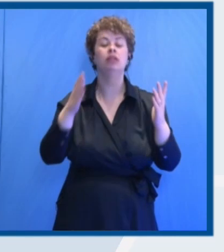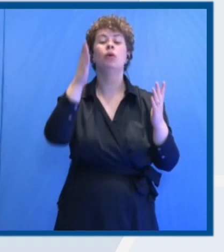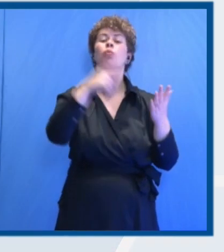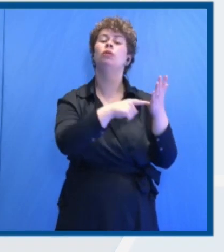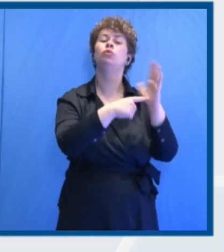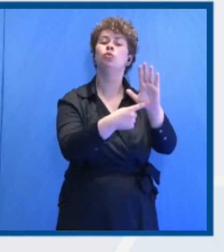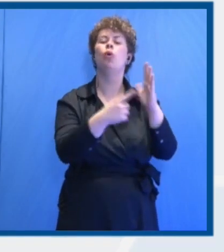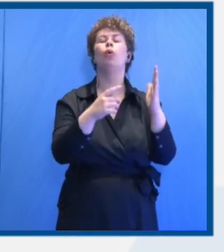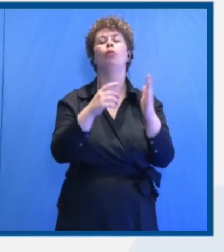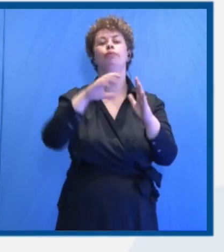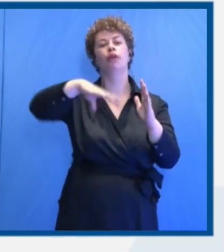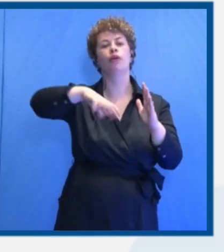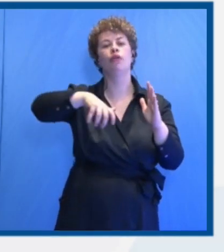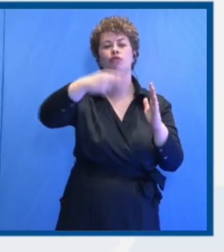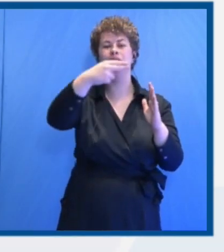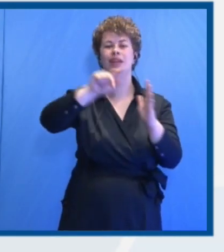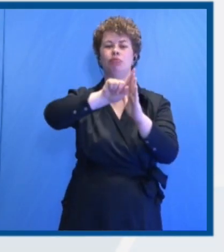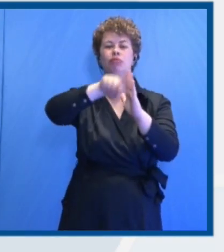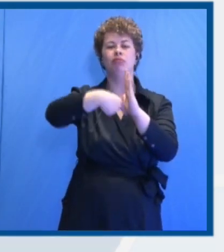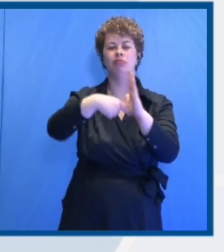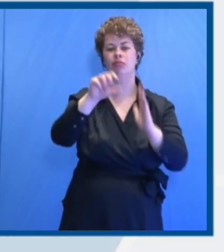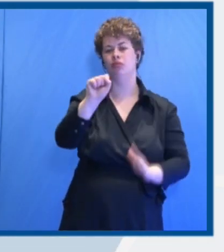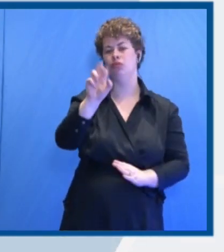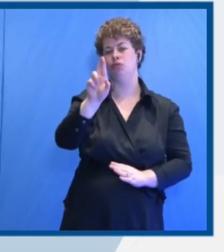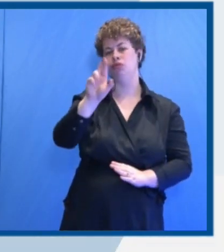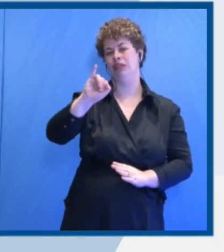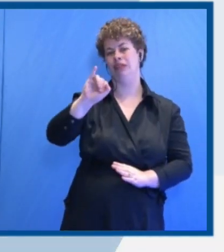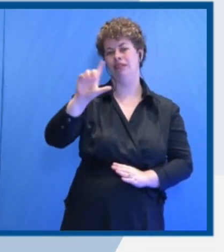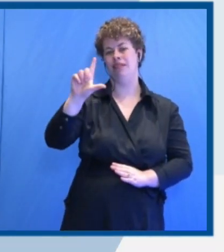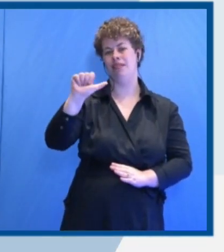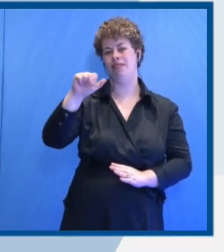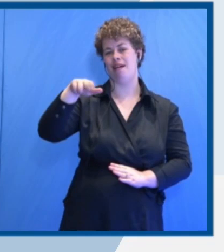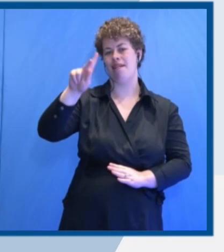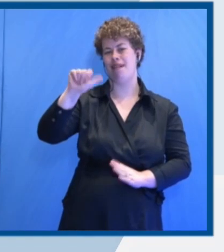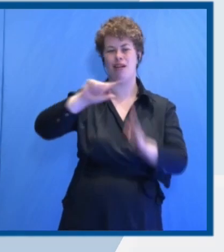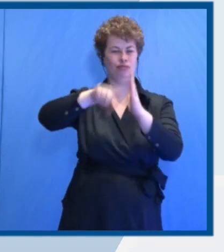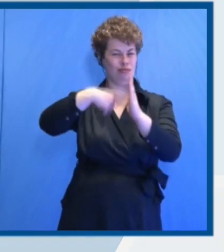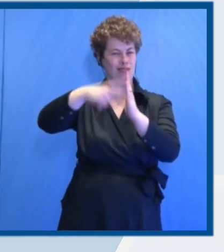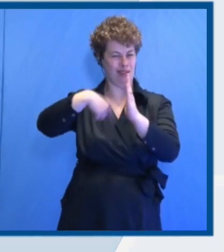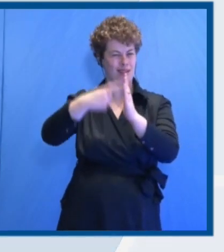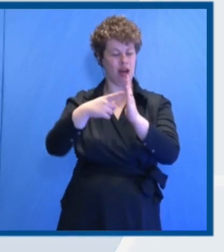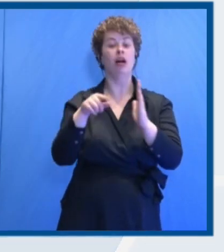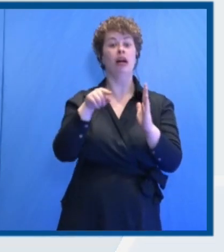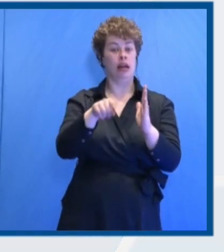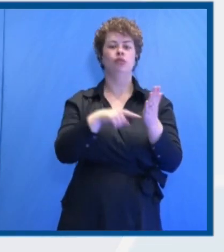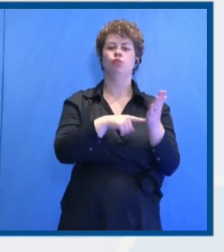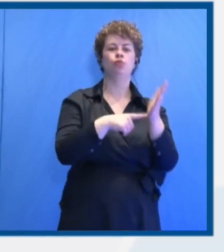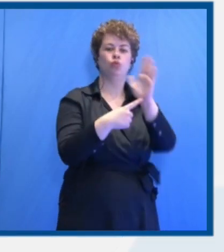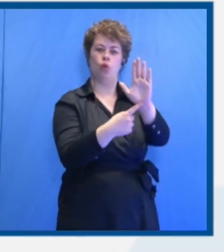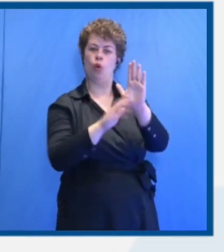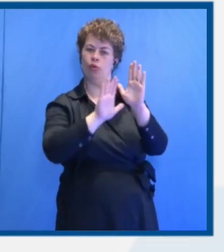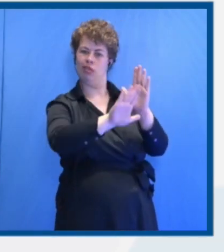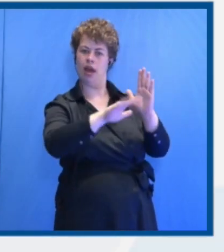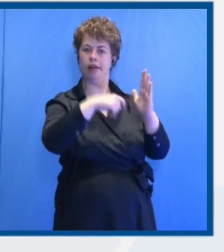from Sri Lanka, landslides mitigation in Sri Lanka, and then one from the coastal conservation